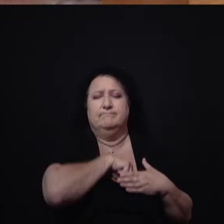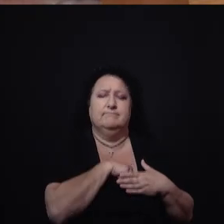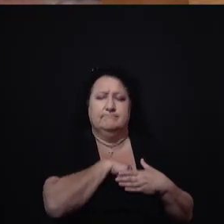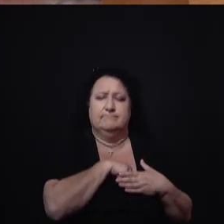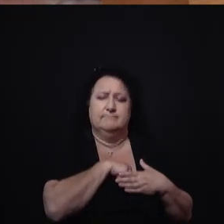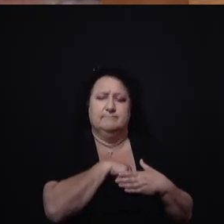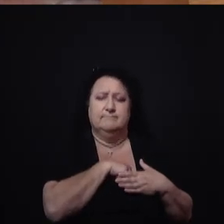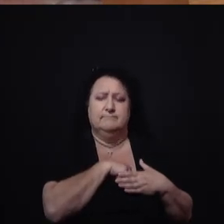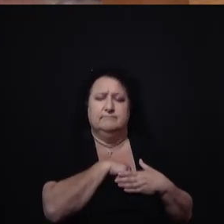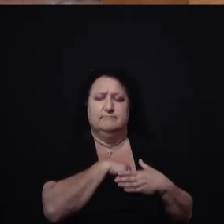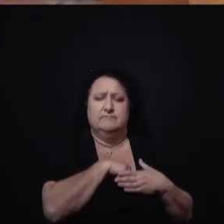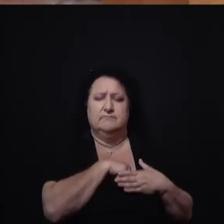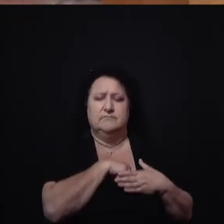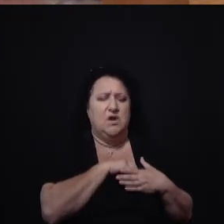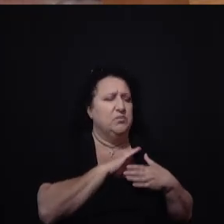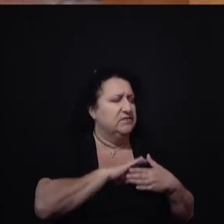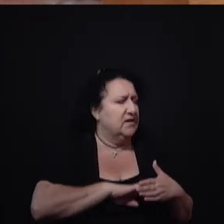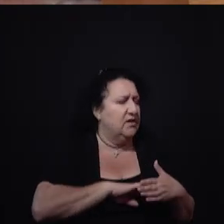still anxiety,